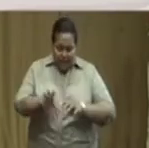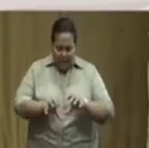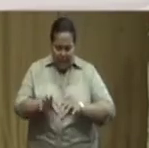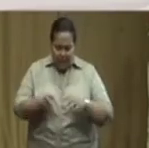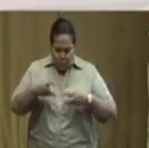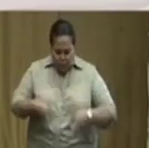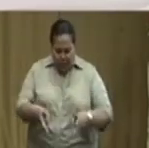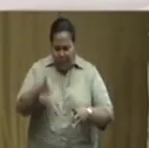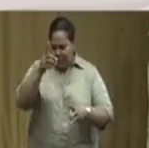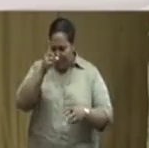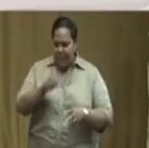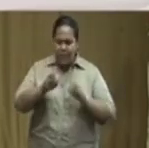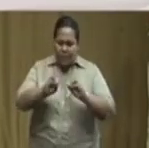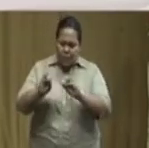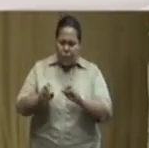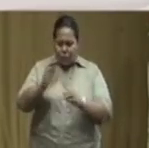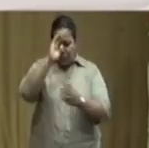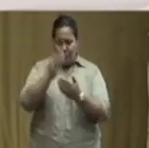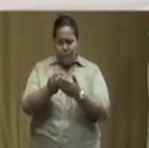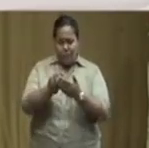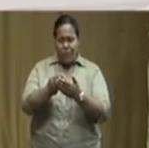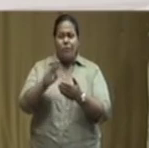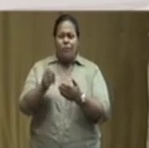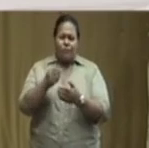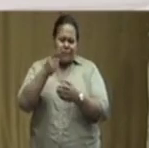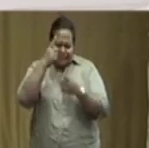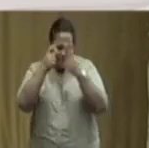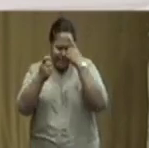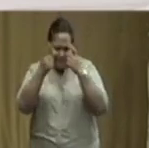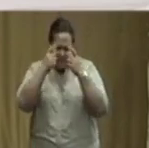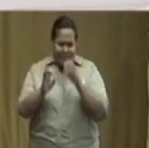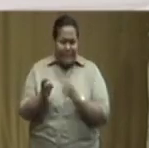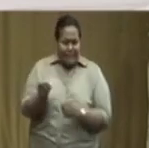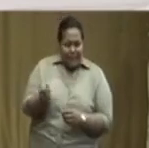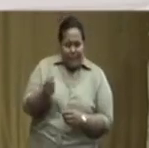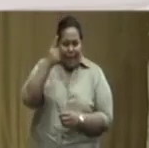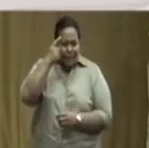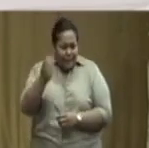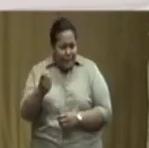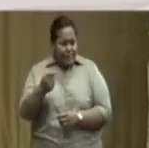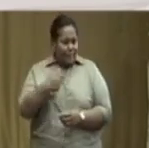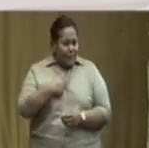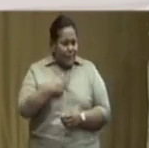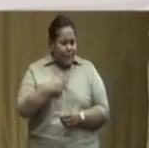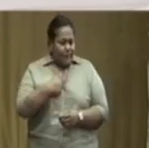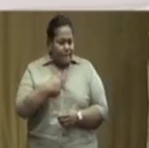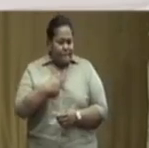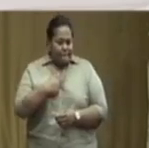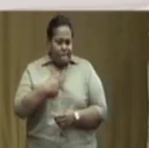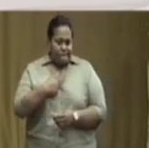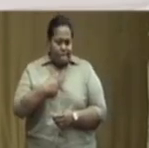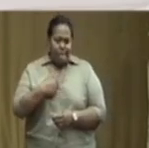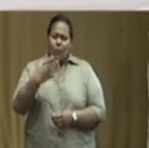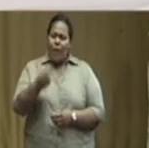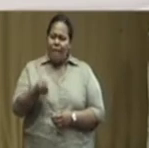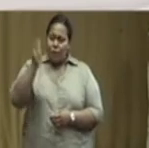various ideas that I adapted, some of which were quite innovative. So, for example, one of the ideas I got from here was to have a